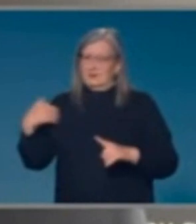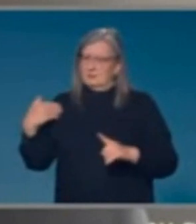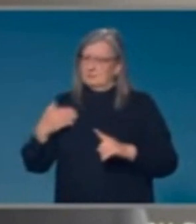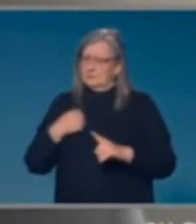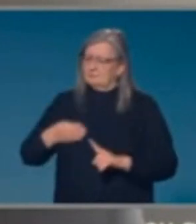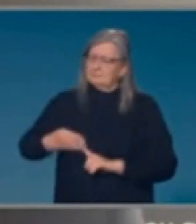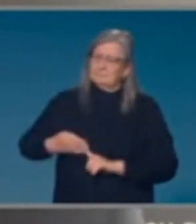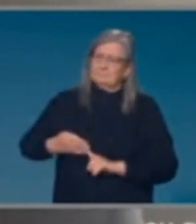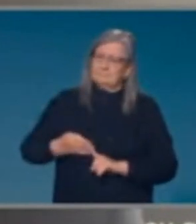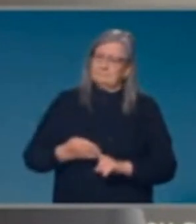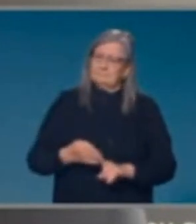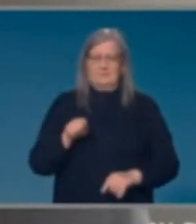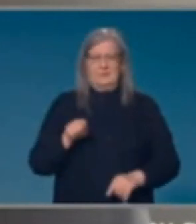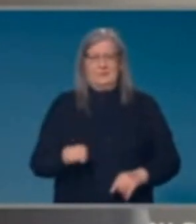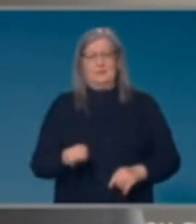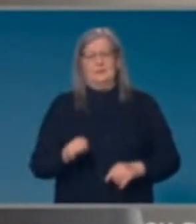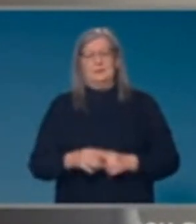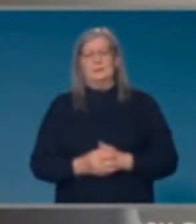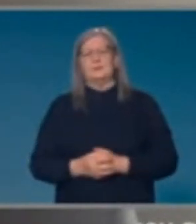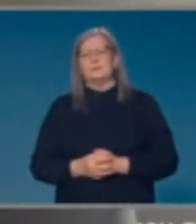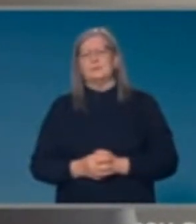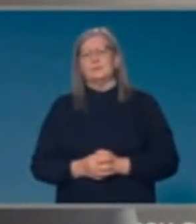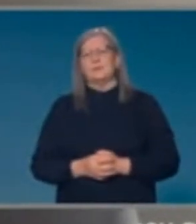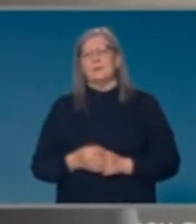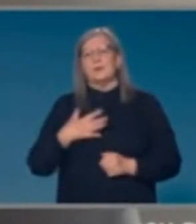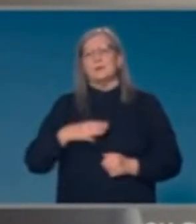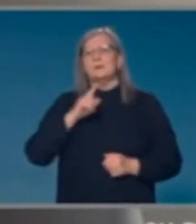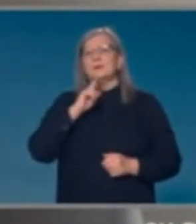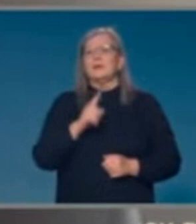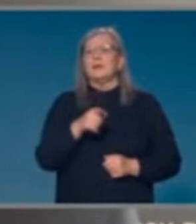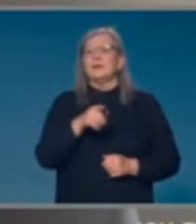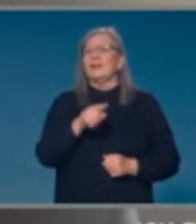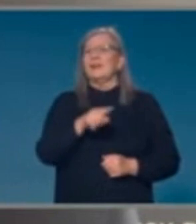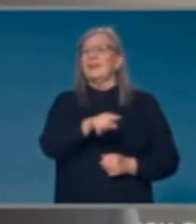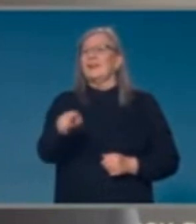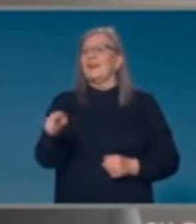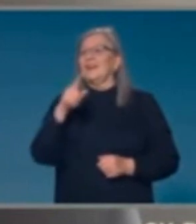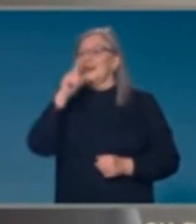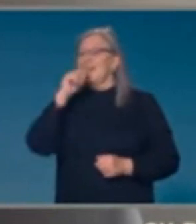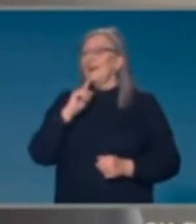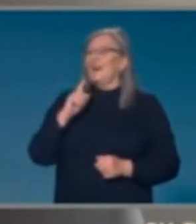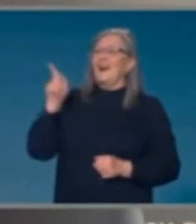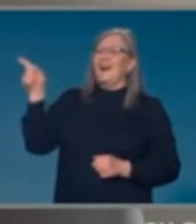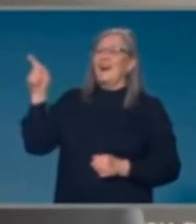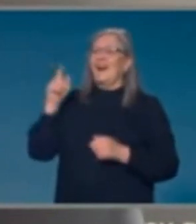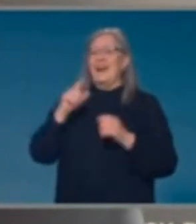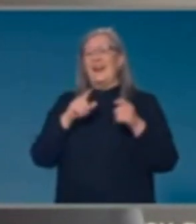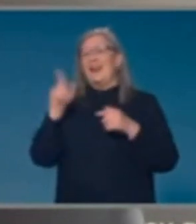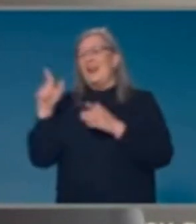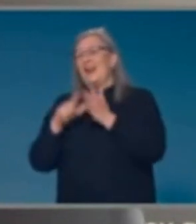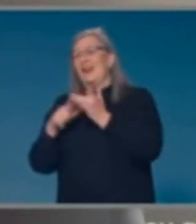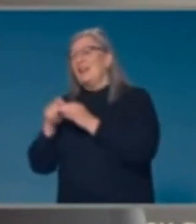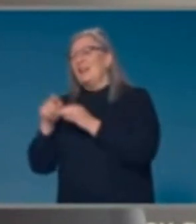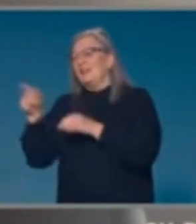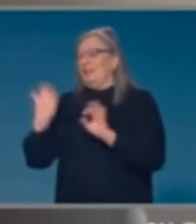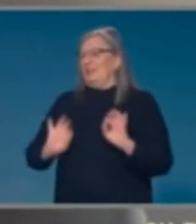one of the things here is don't let anybody who says we're not doing it carry the day, because the truth is we